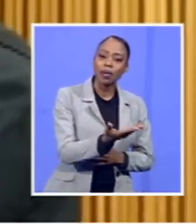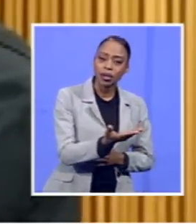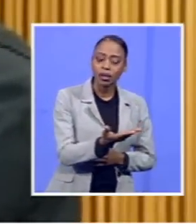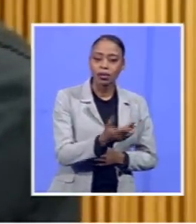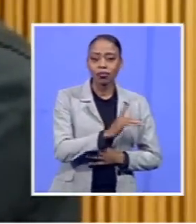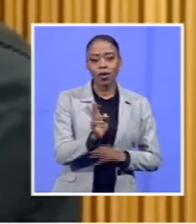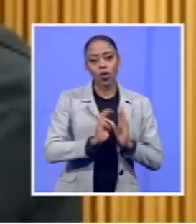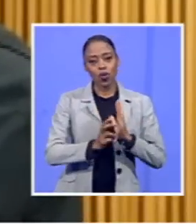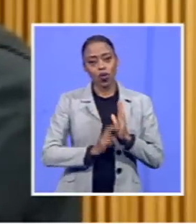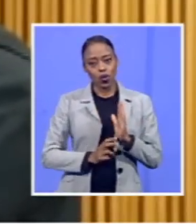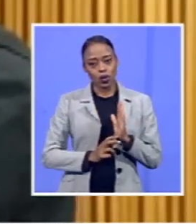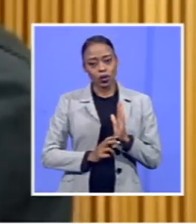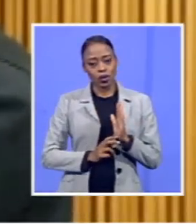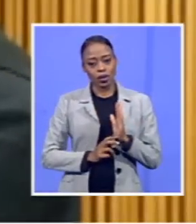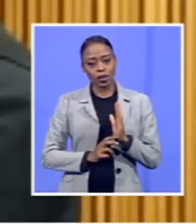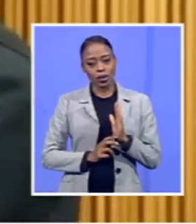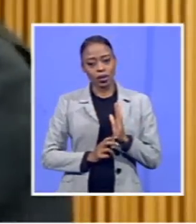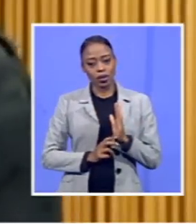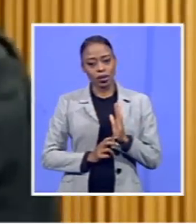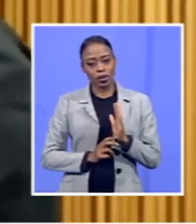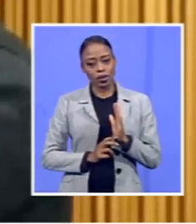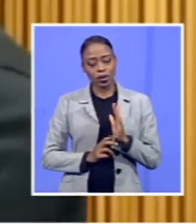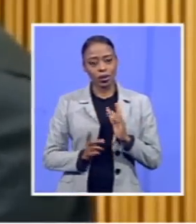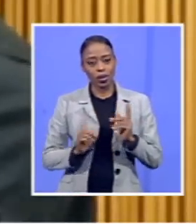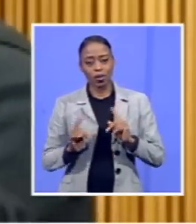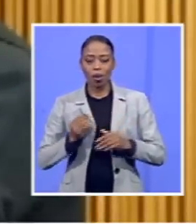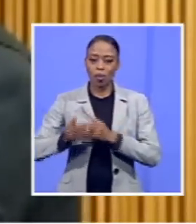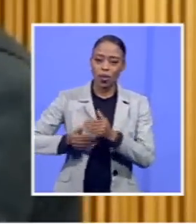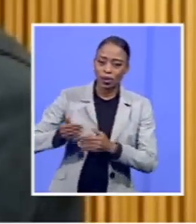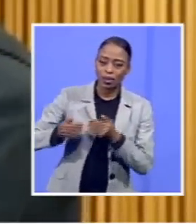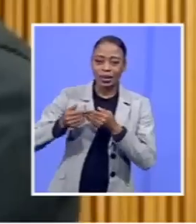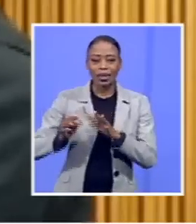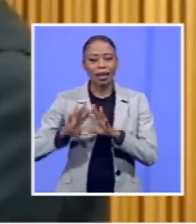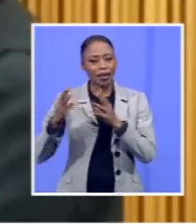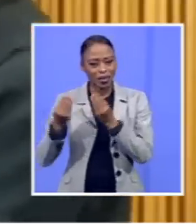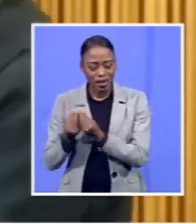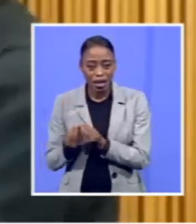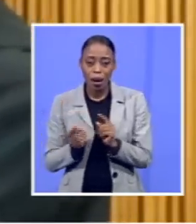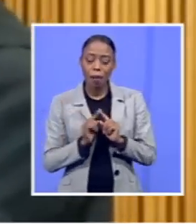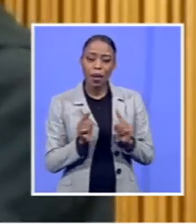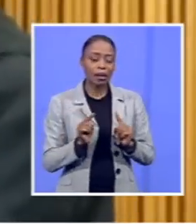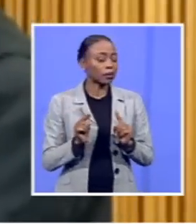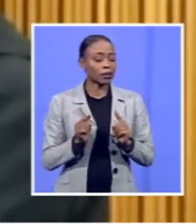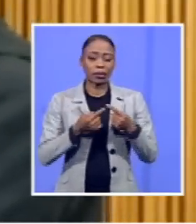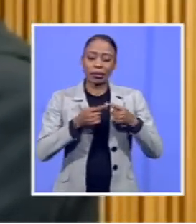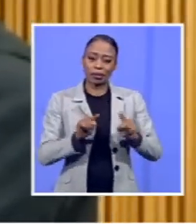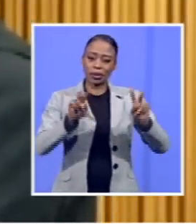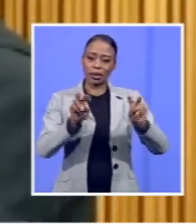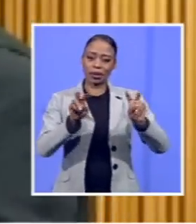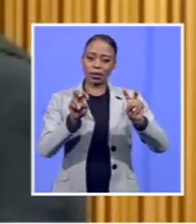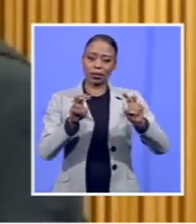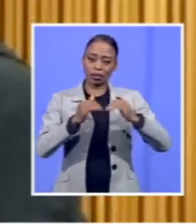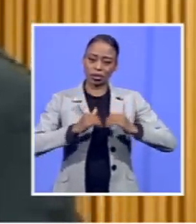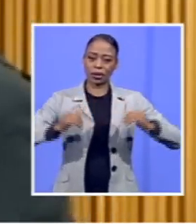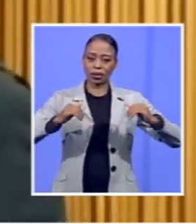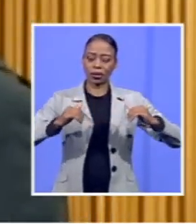of the rules in this, that's why we don't have the proceedings started and so on and so on. So it was a completely different issue.